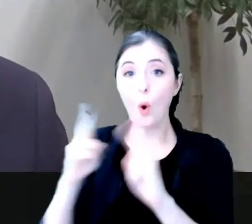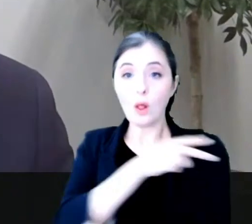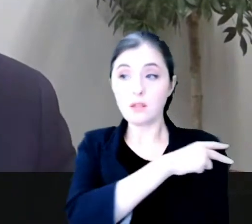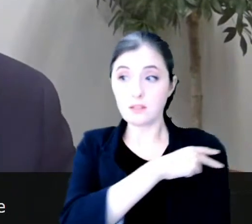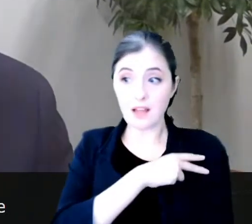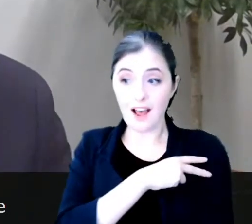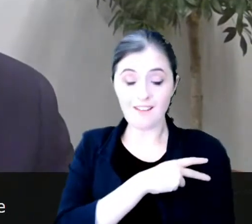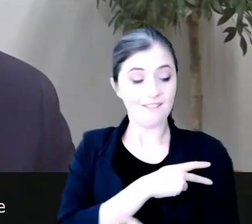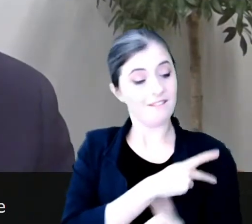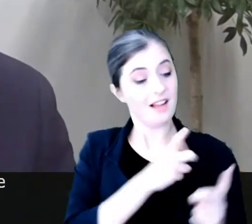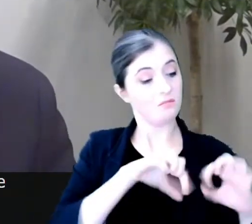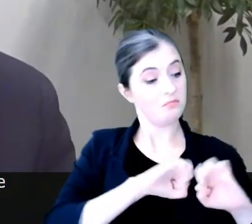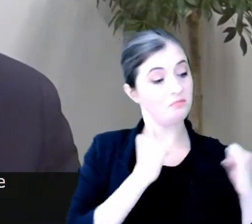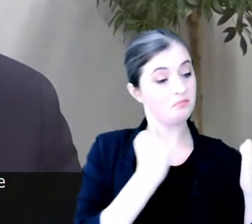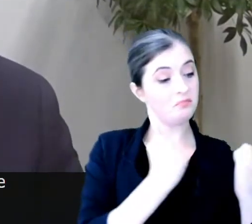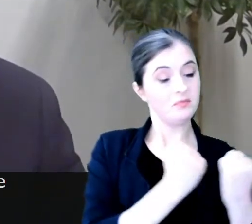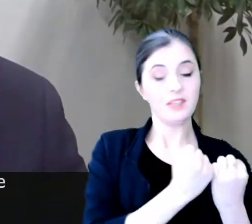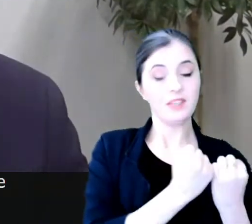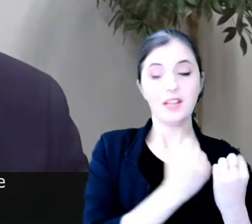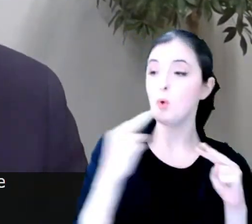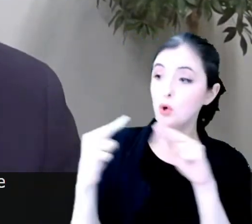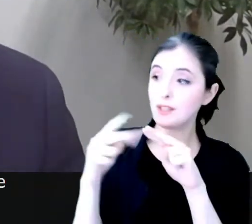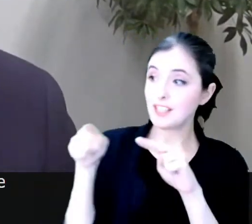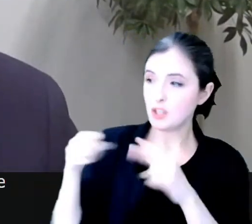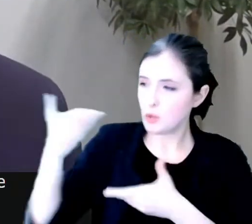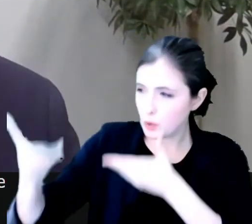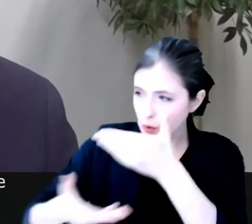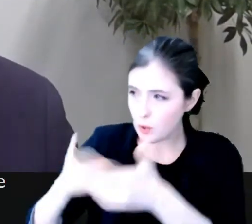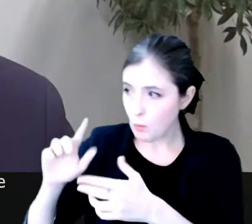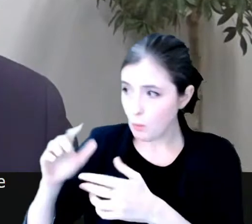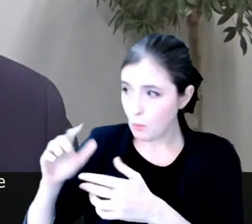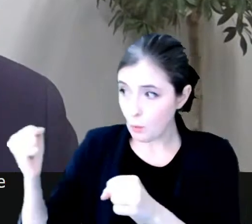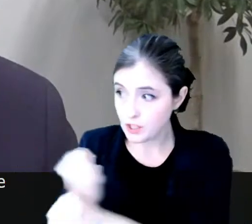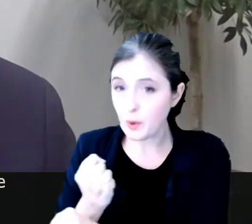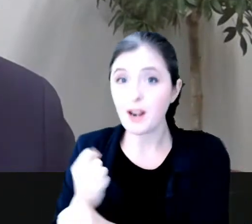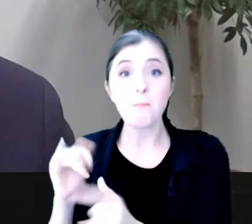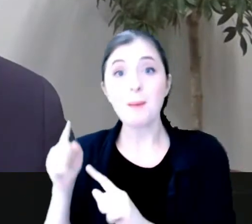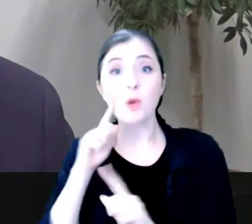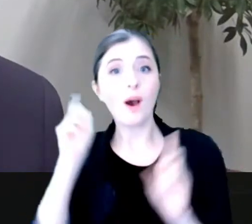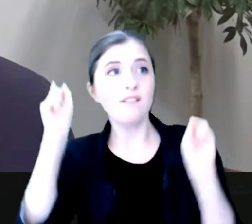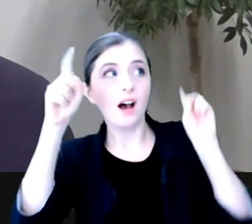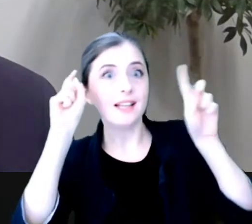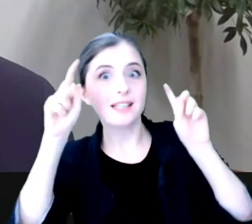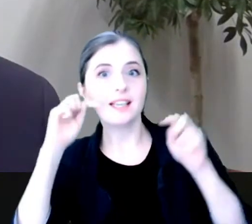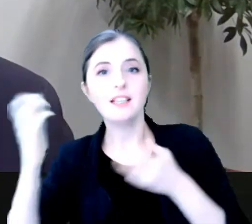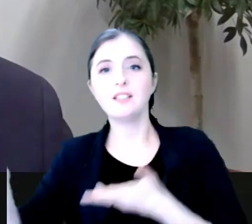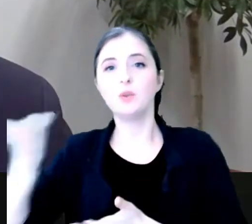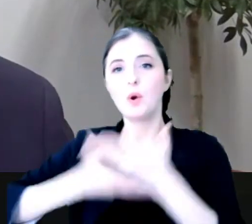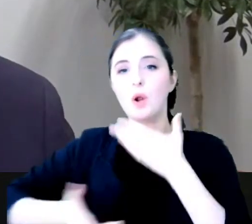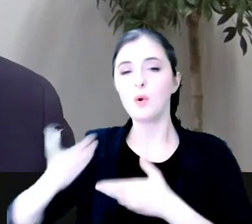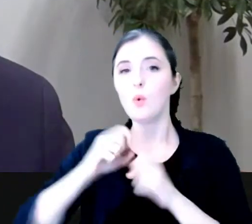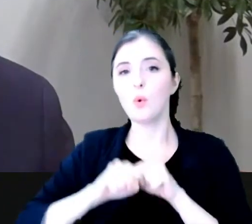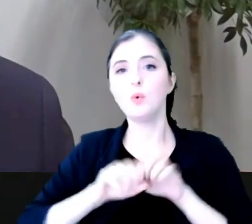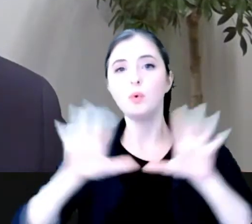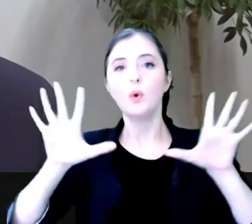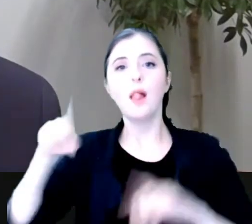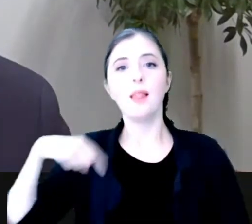touch to let you know what we're doing. And you may have other ideas we've not thought of that we can be doing and scaling out across London.